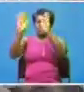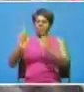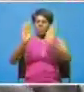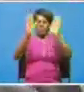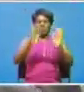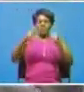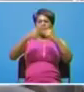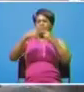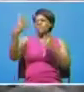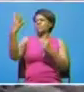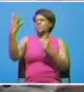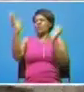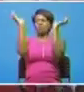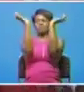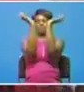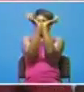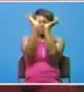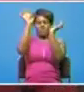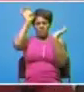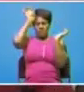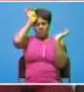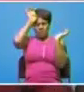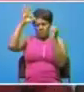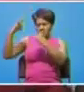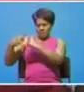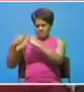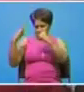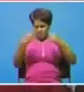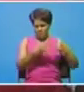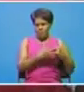historic 64 Stadium in Eldoret. Nane, nane.